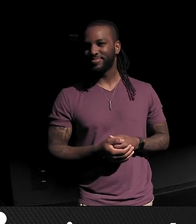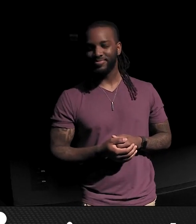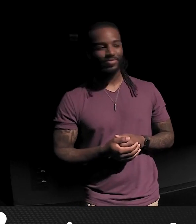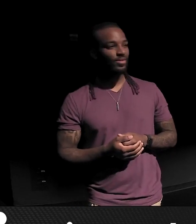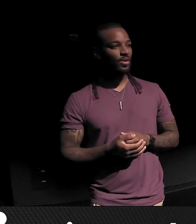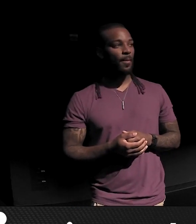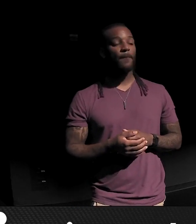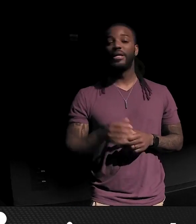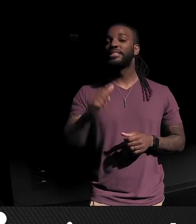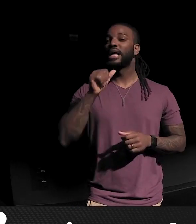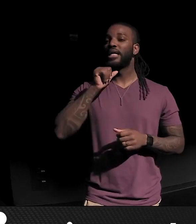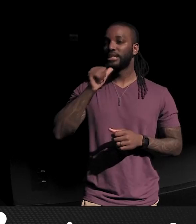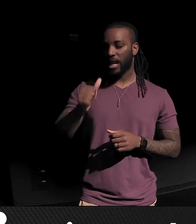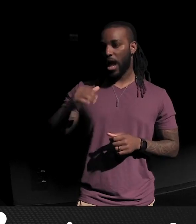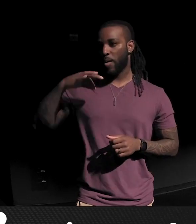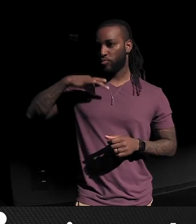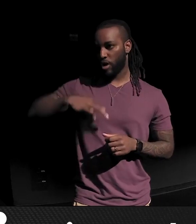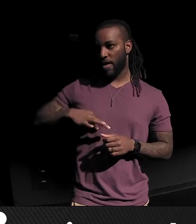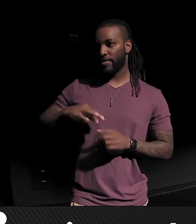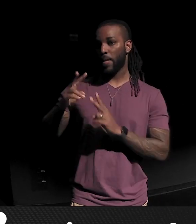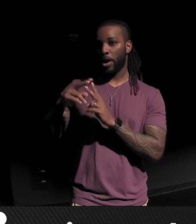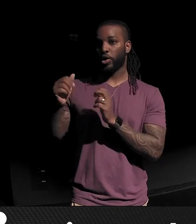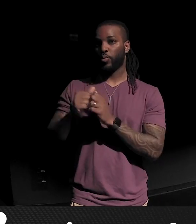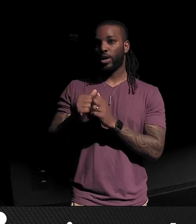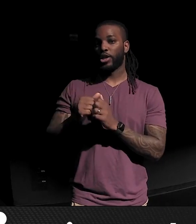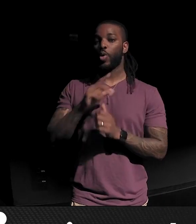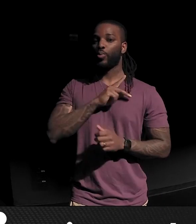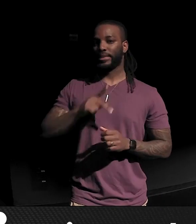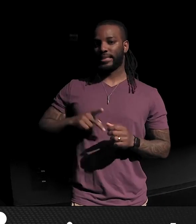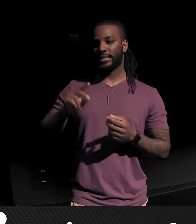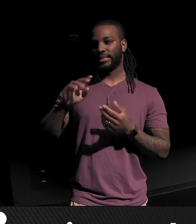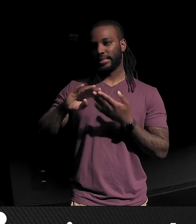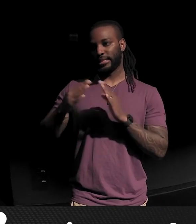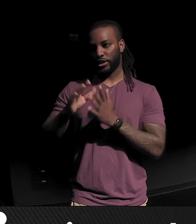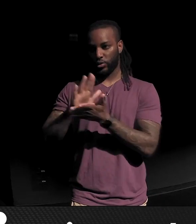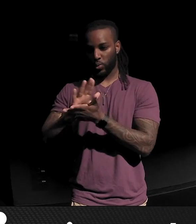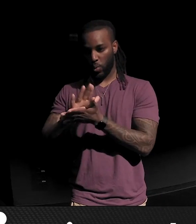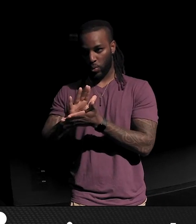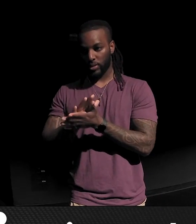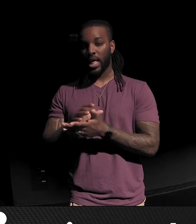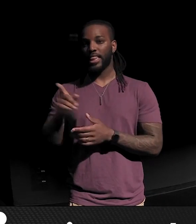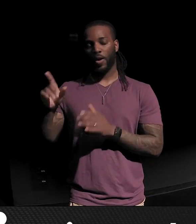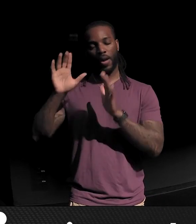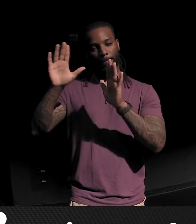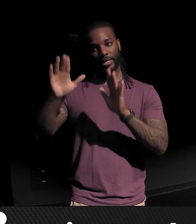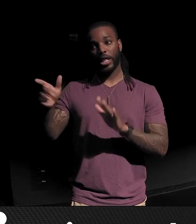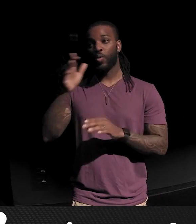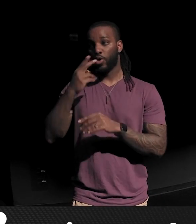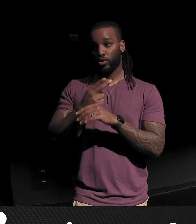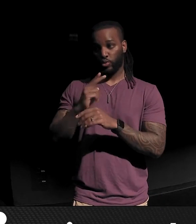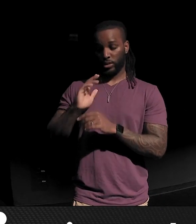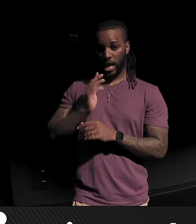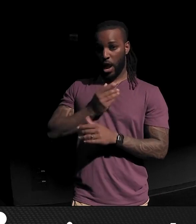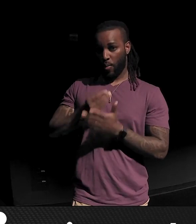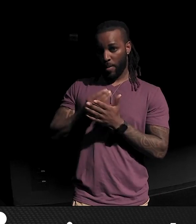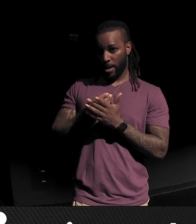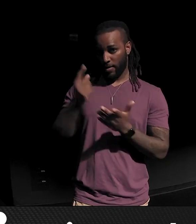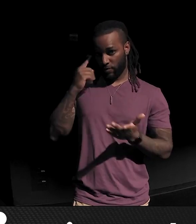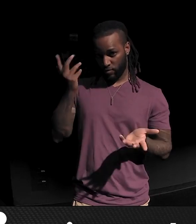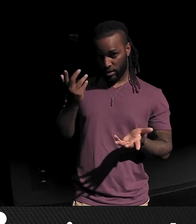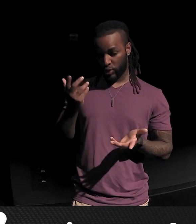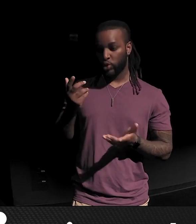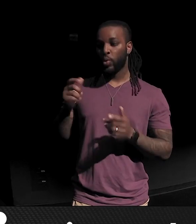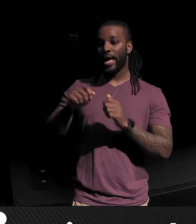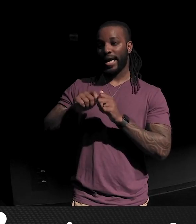It's a nonprofit, a partner with Princeton City Schools, and they are amazing. They're going to use our gift to expand their offerings